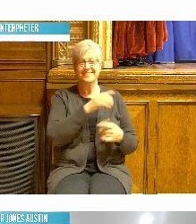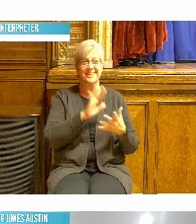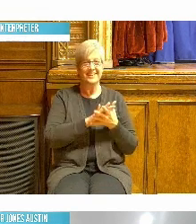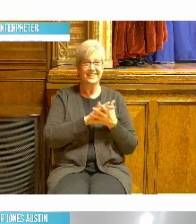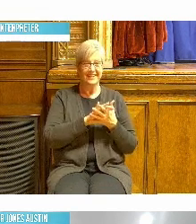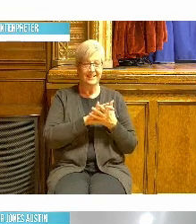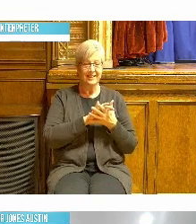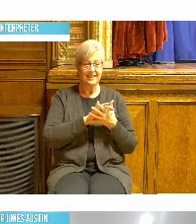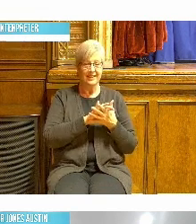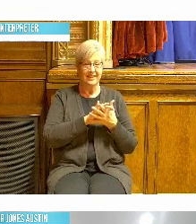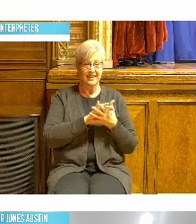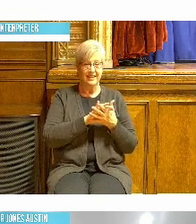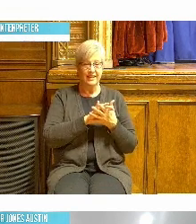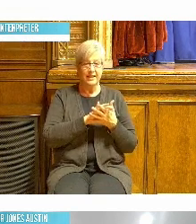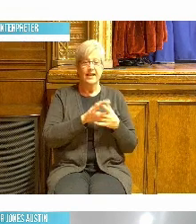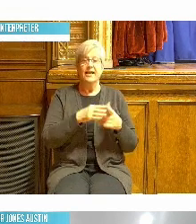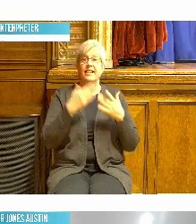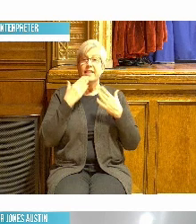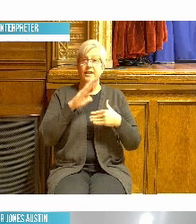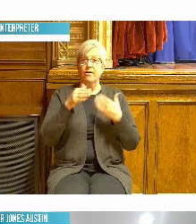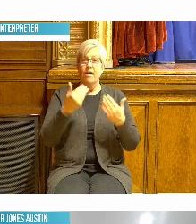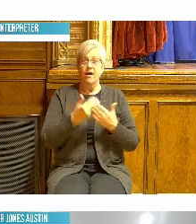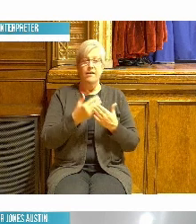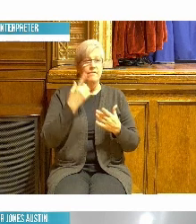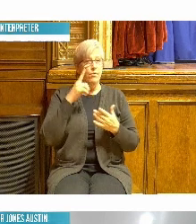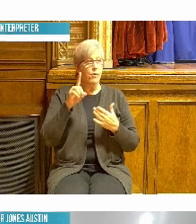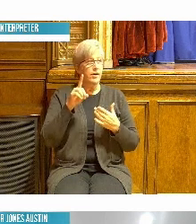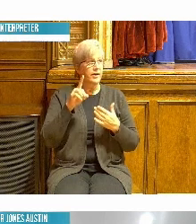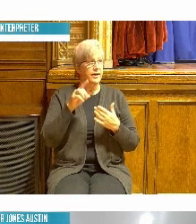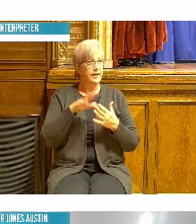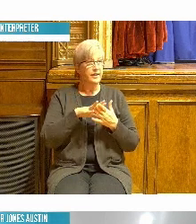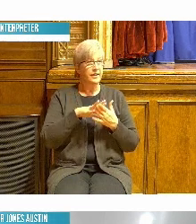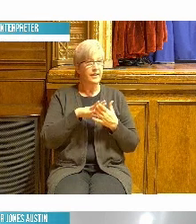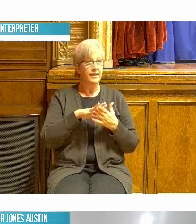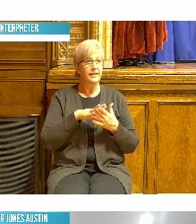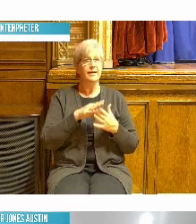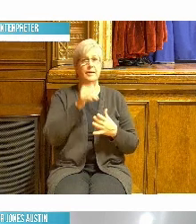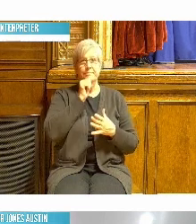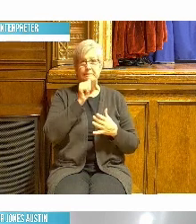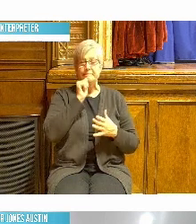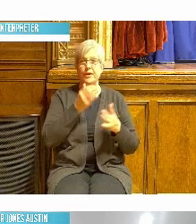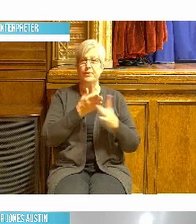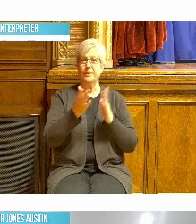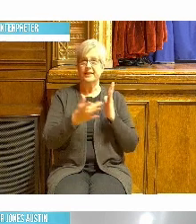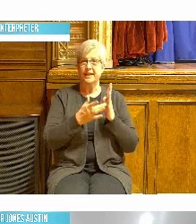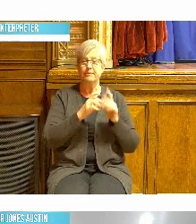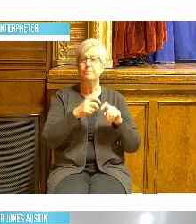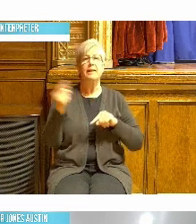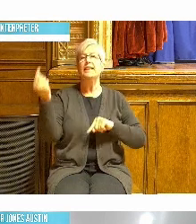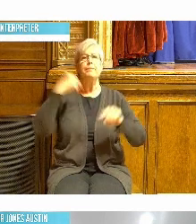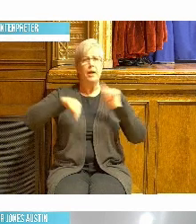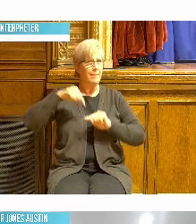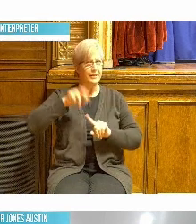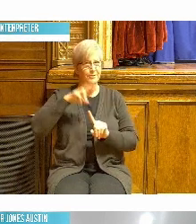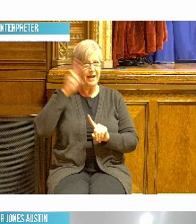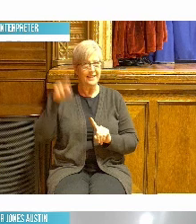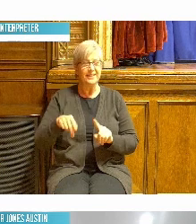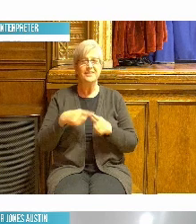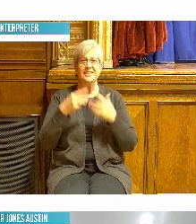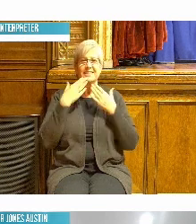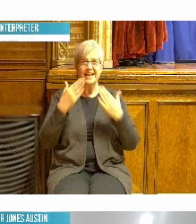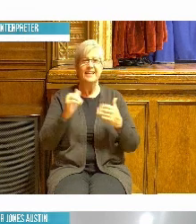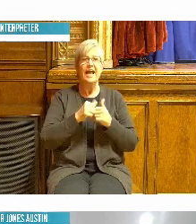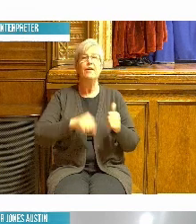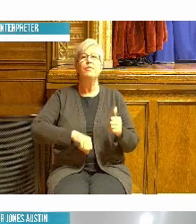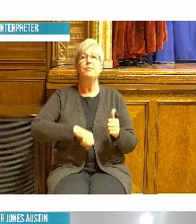yes. And thank you all for just dealing with the technical difficulties. But let me go back to Rochester and just saying